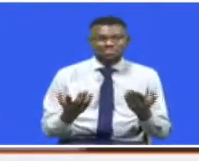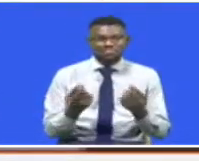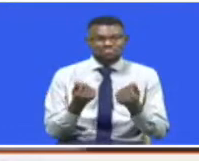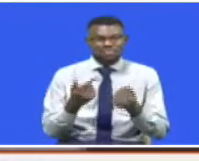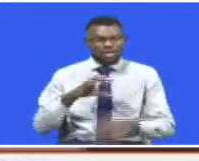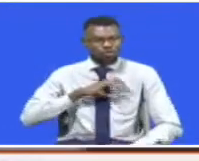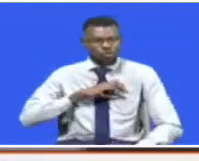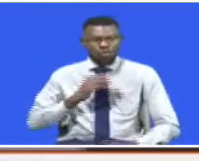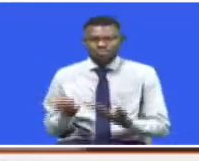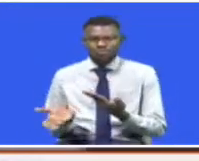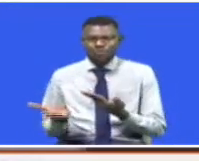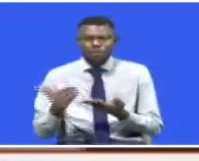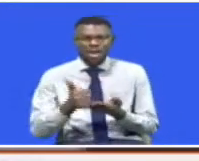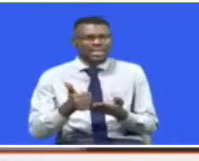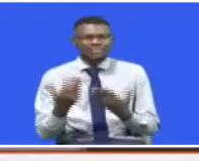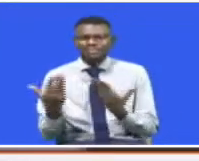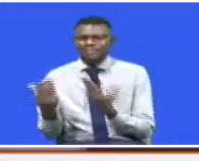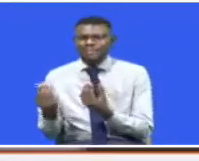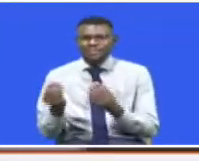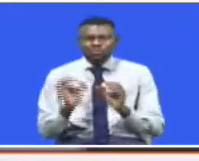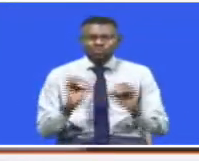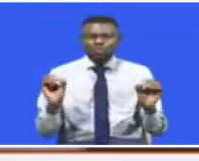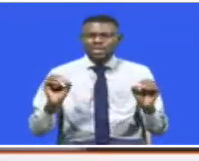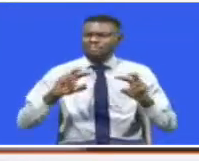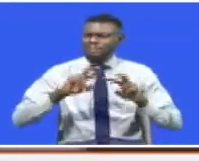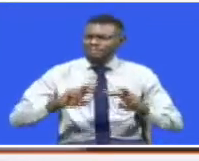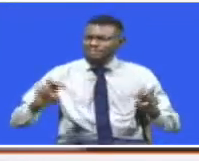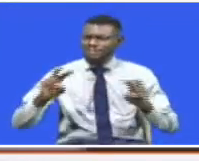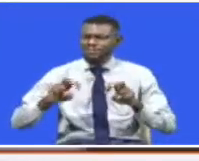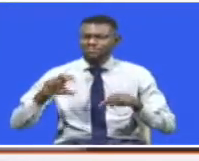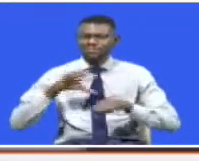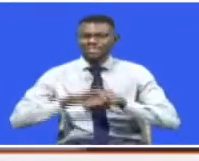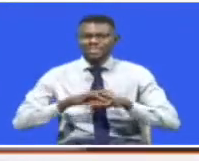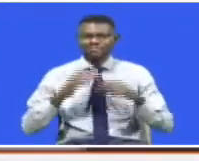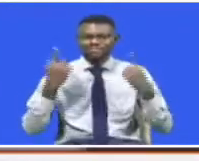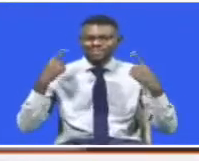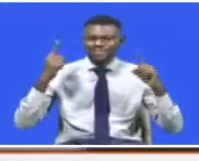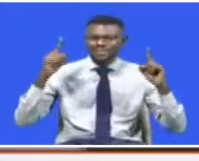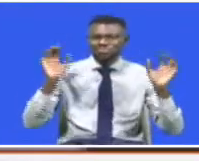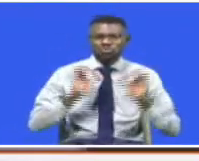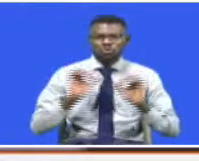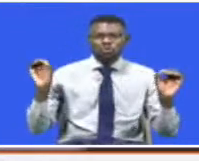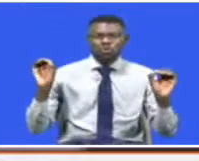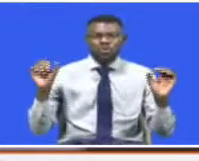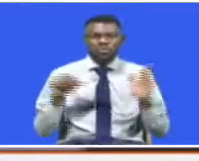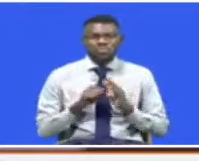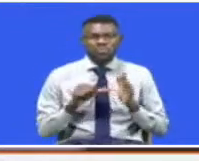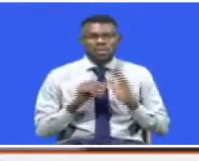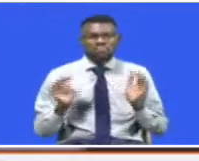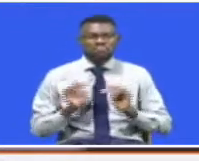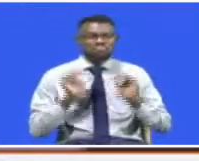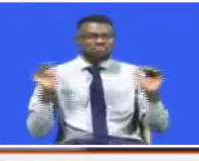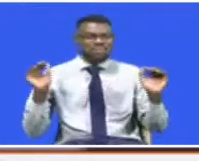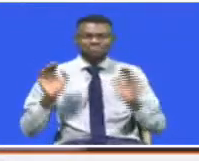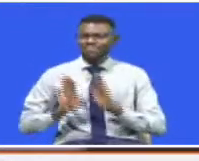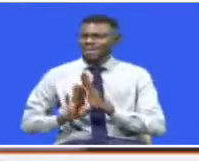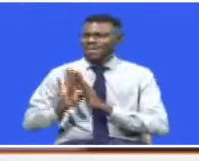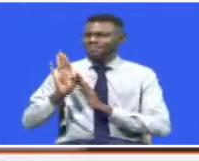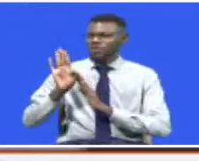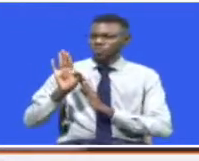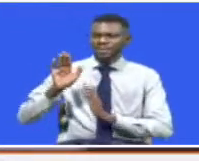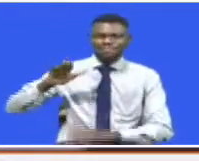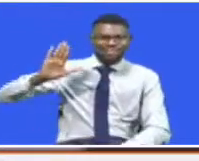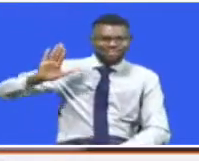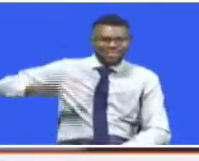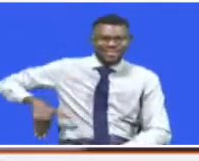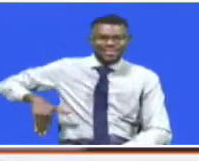revenues. They are barely scratching the surface. So again, that is a big problem why development is lagging